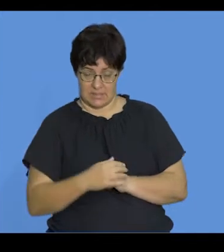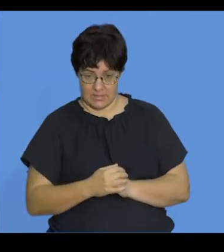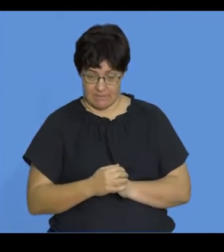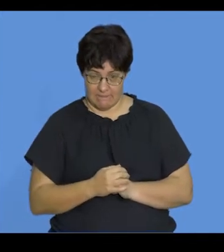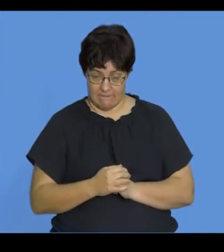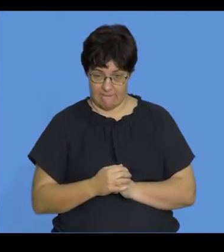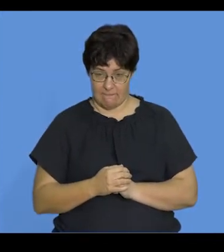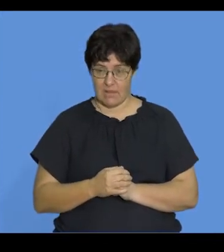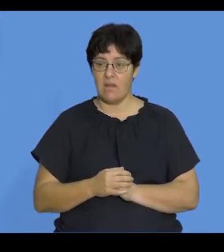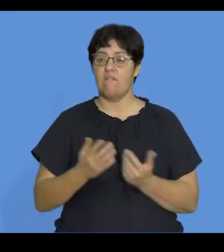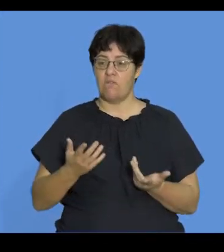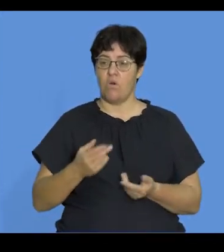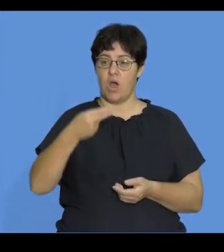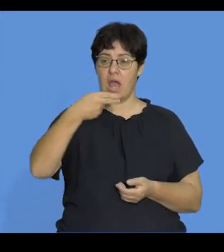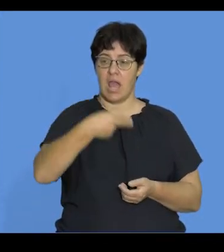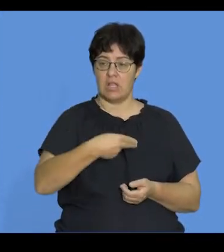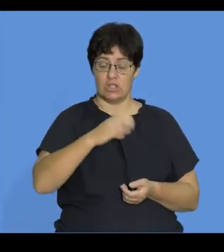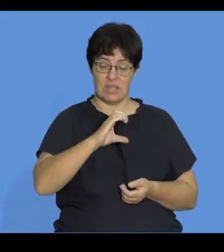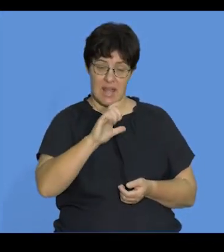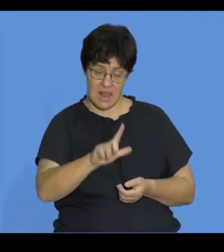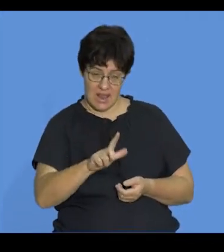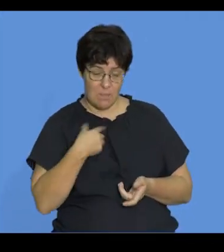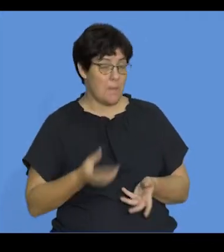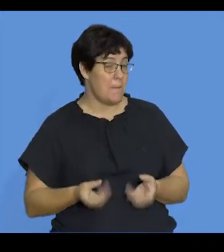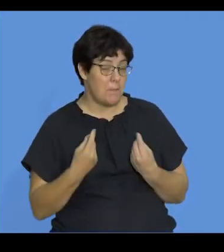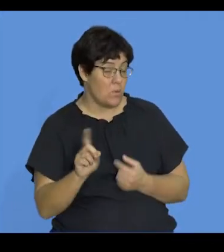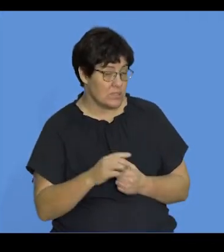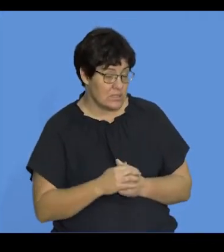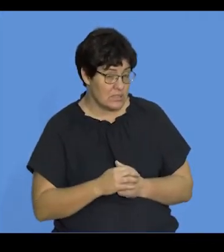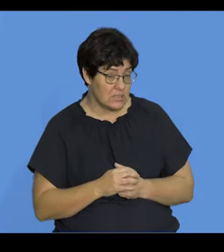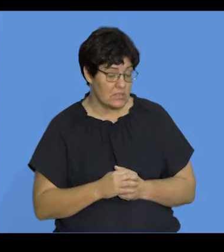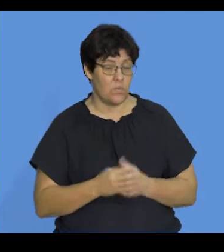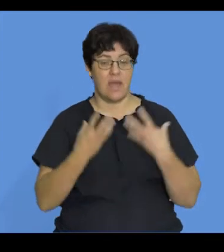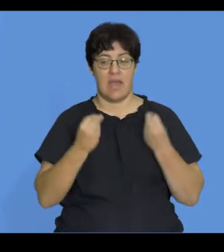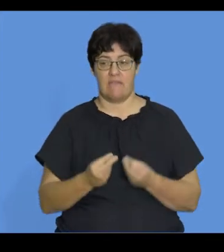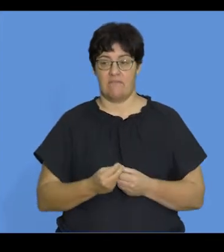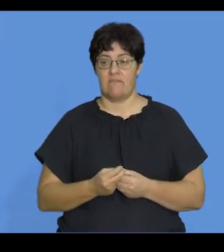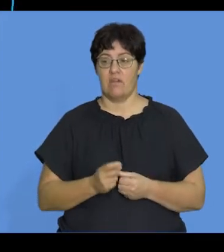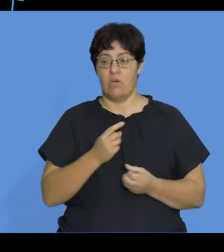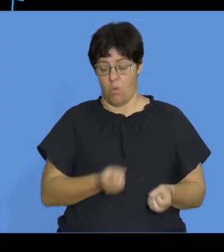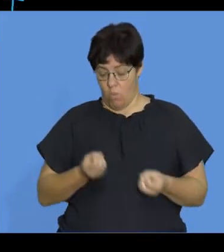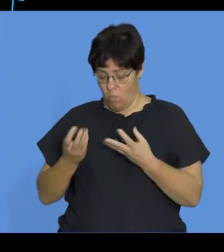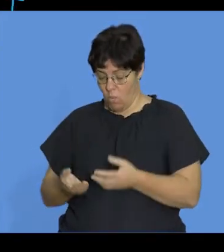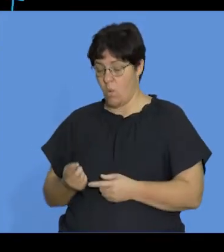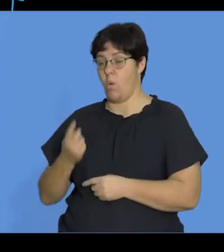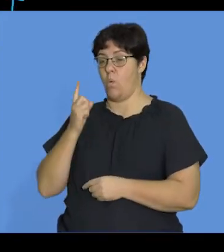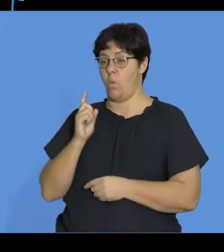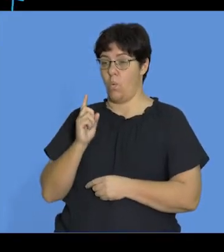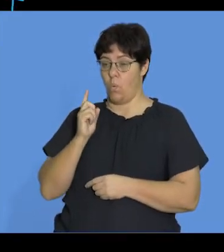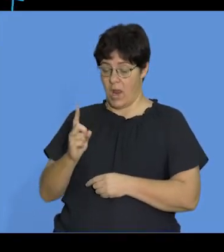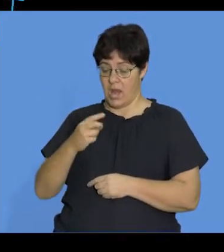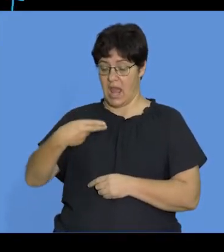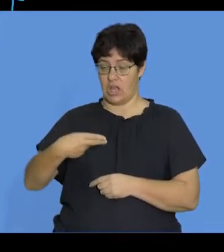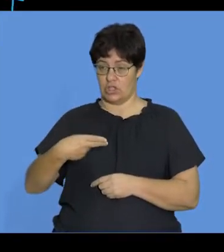product. But as far as HCl, what do we have? We have got 1 produces 1 mole of HCl,